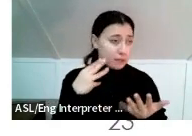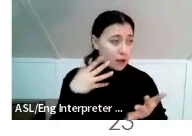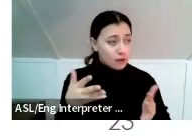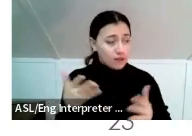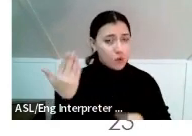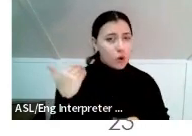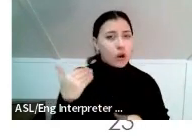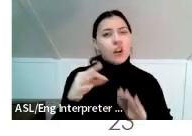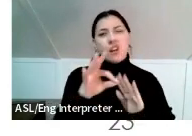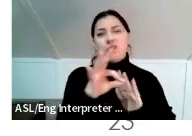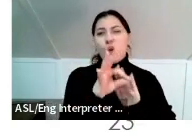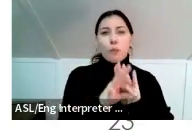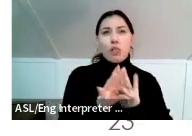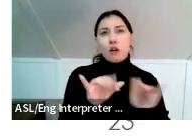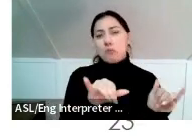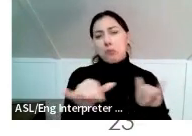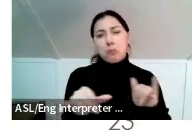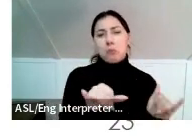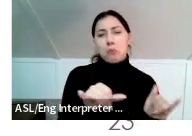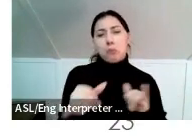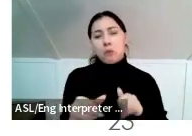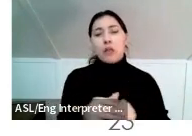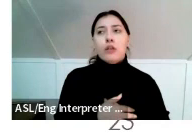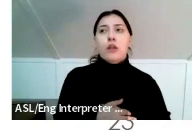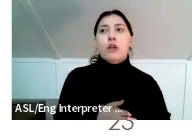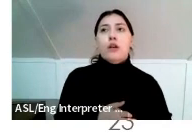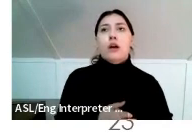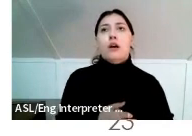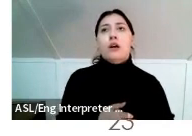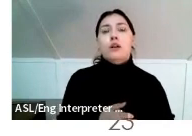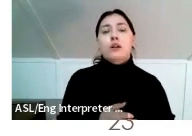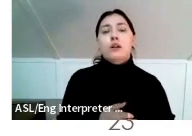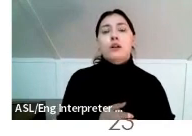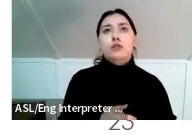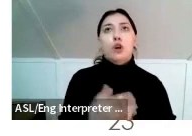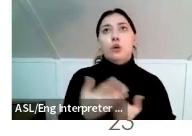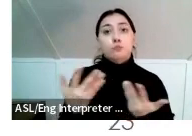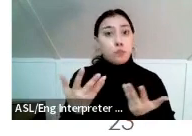work somewhat similarly, which is that